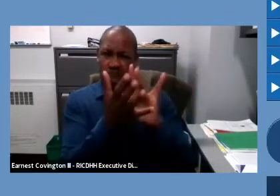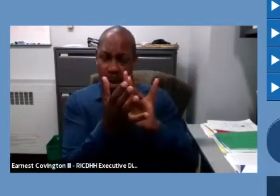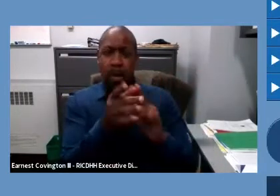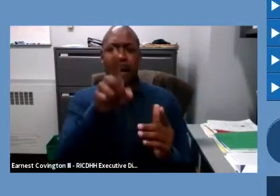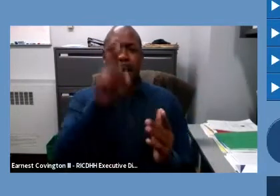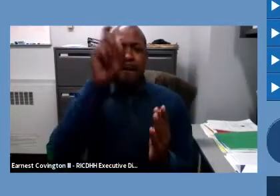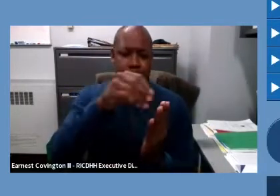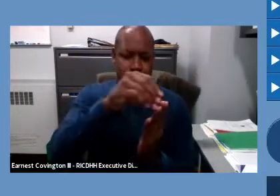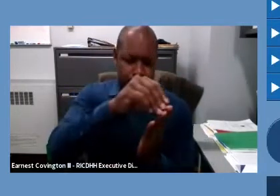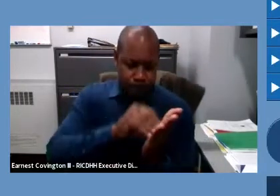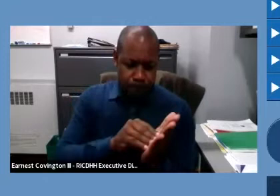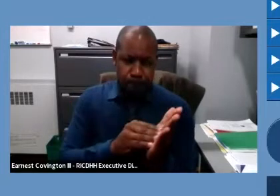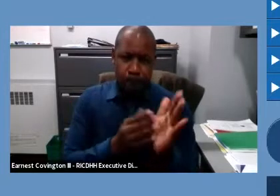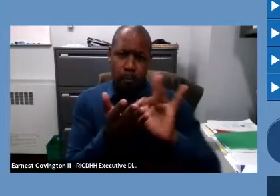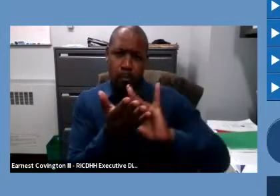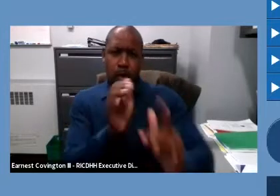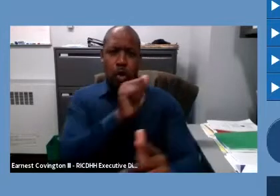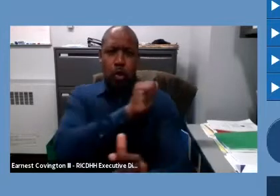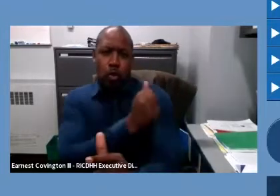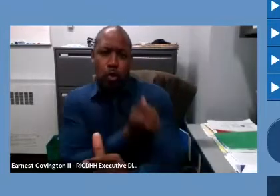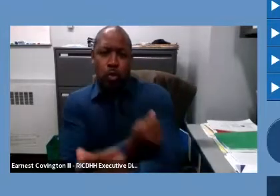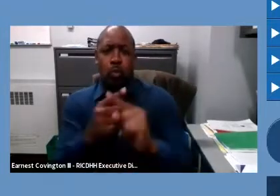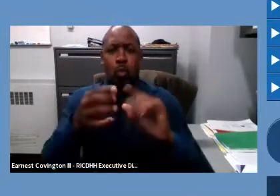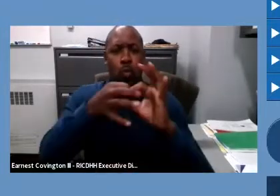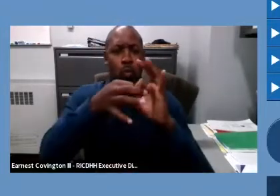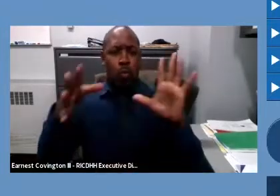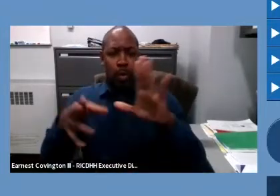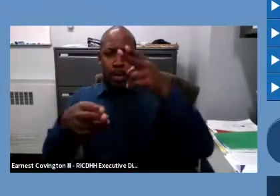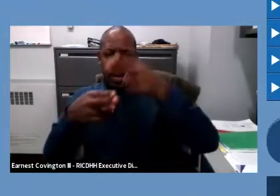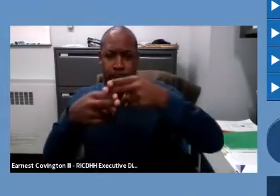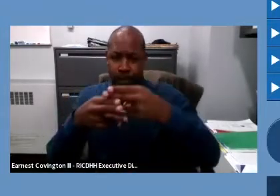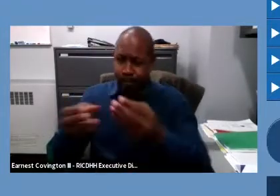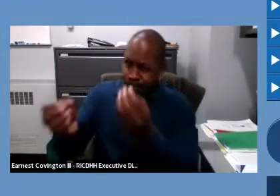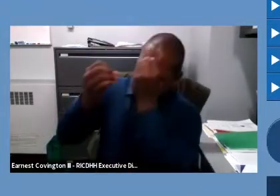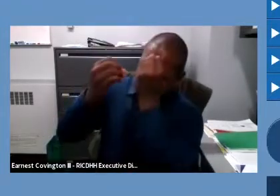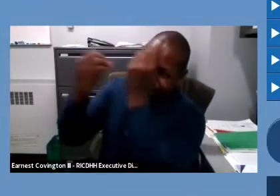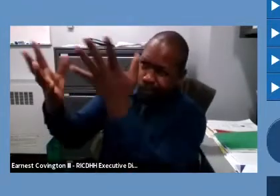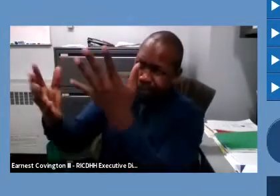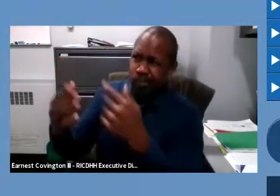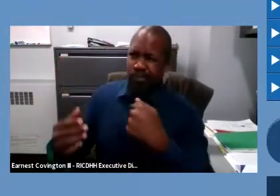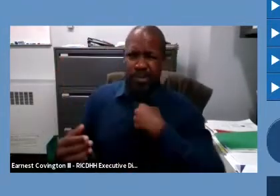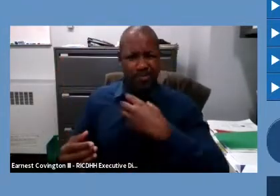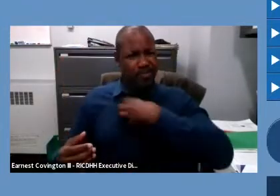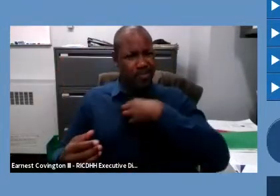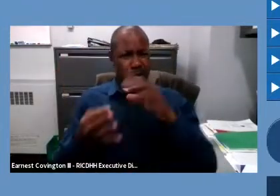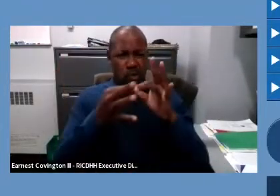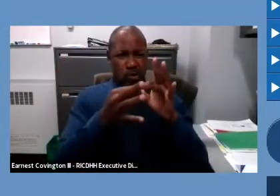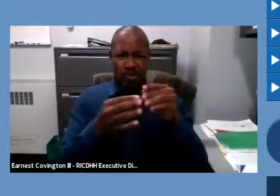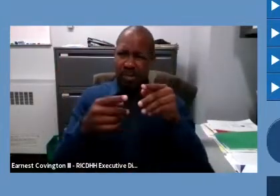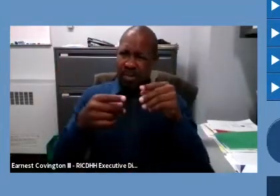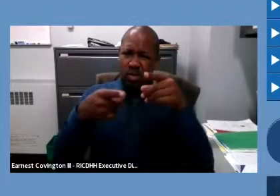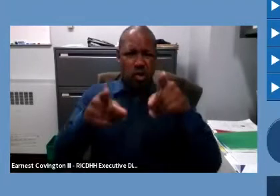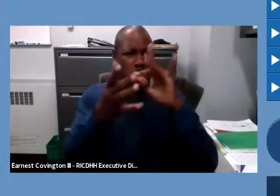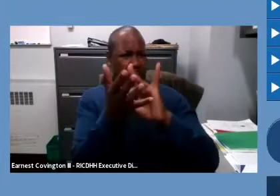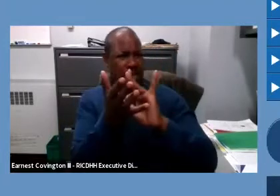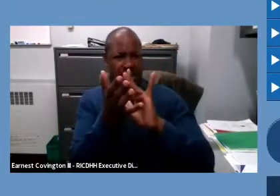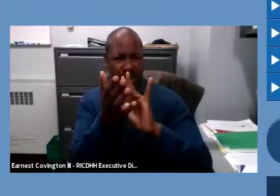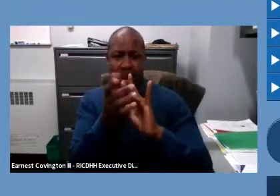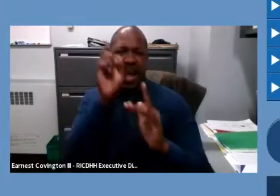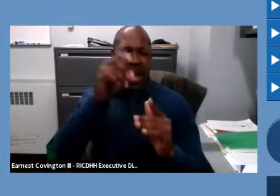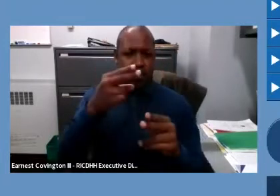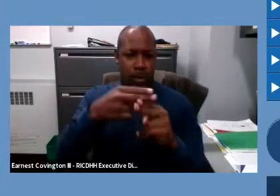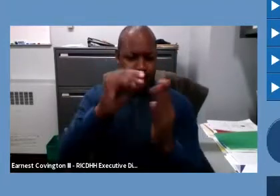not receiving your medical records in a timely fashion, please be sure to tell us the information and sign